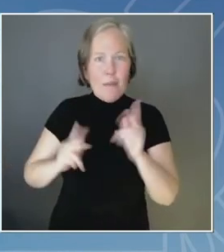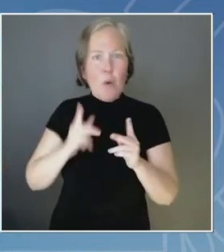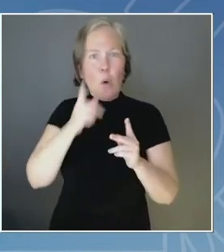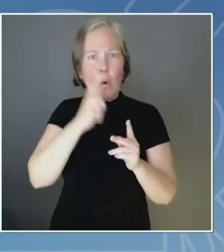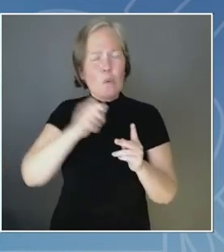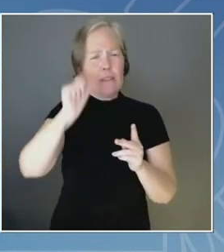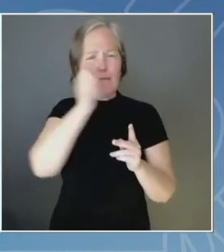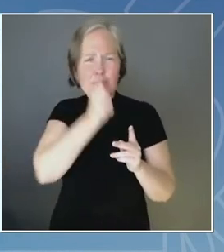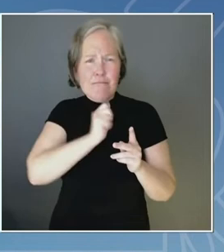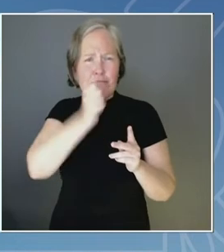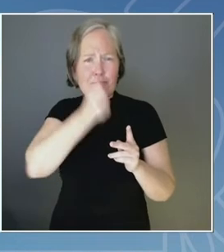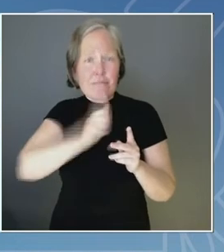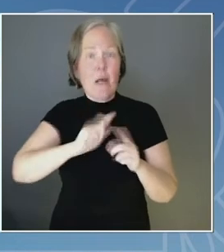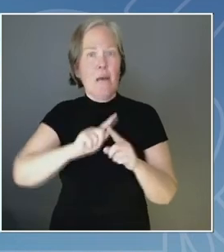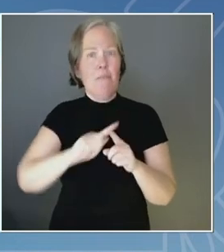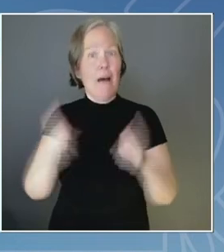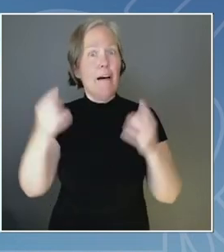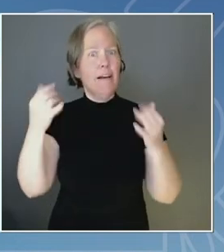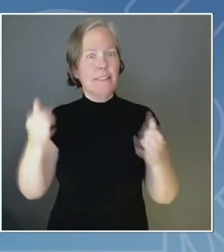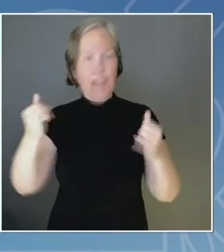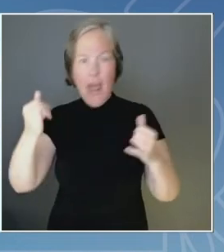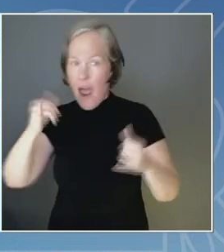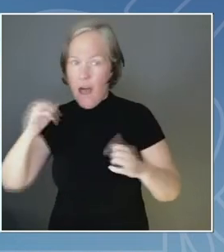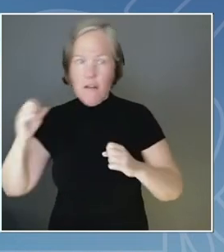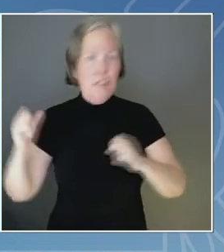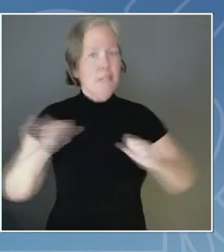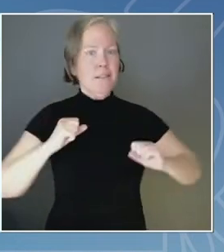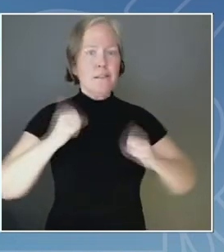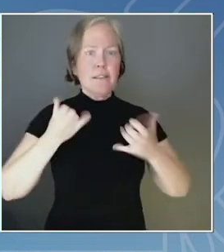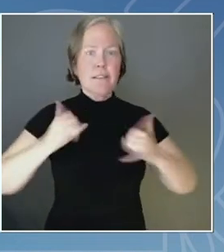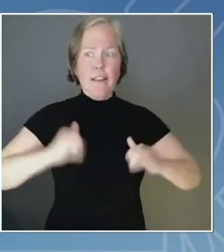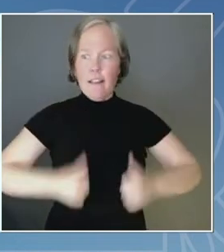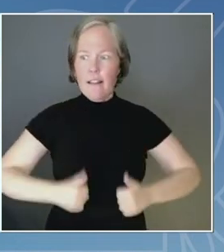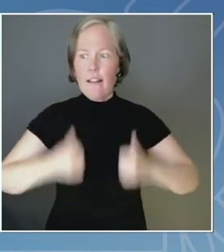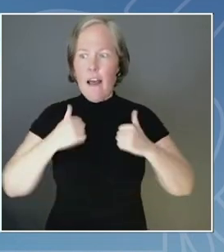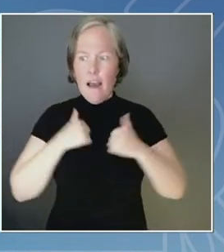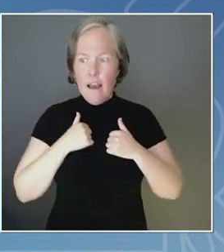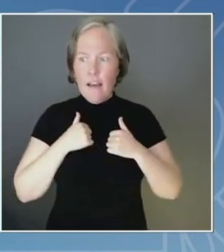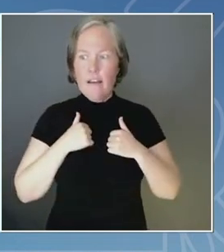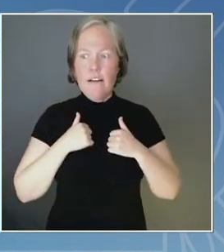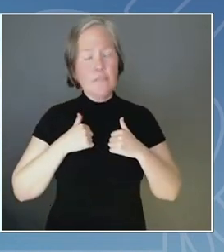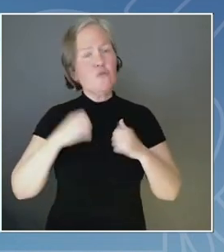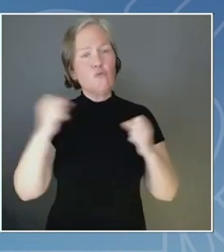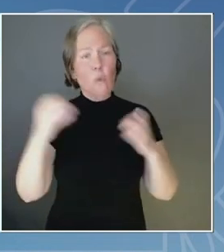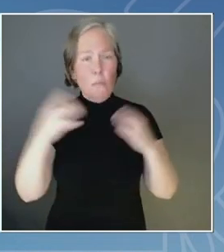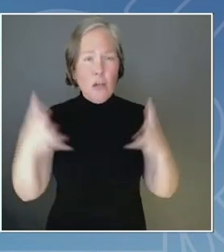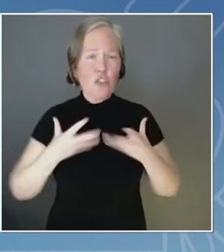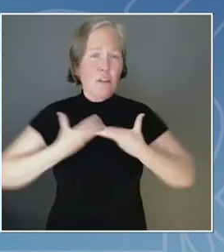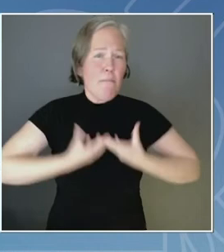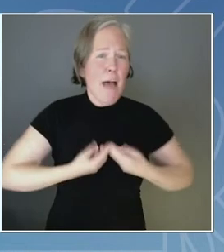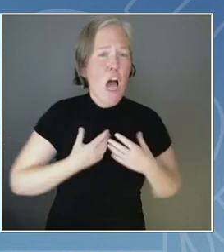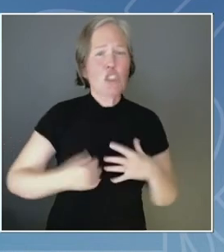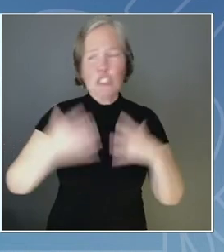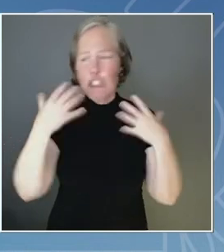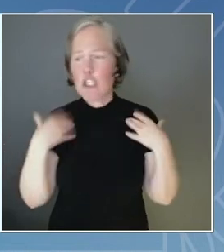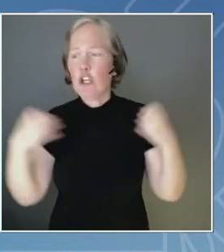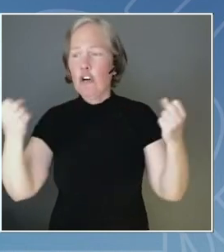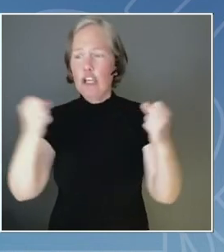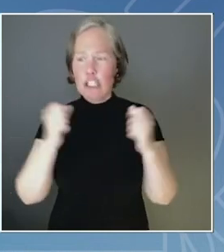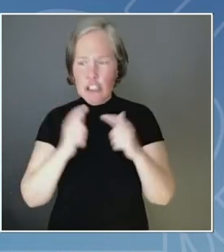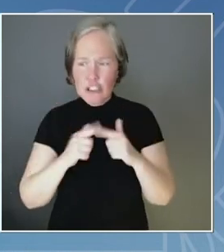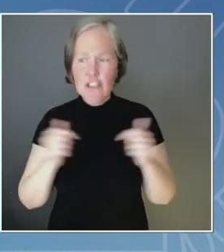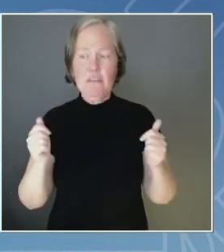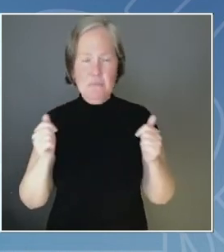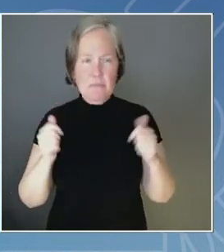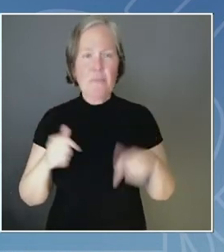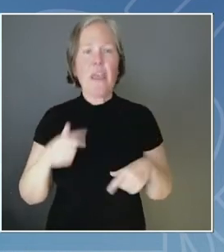but they have come out with so much resilience, so much compassion, and so much courage. And remembering my mom's words, I